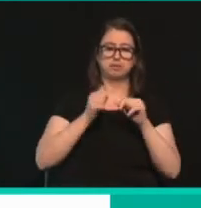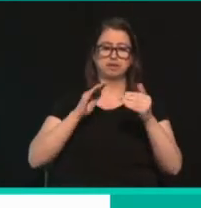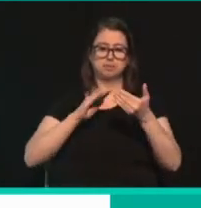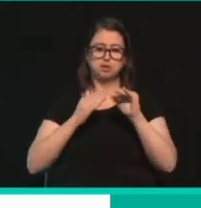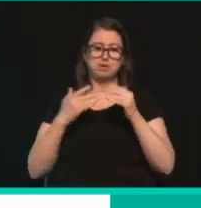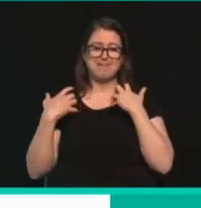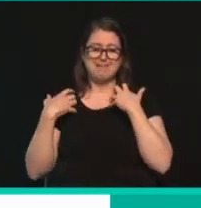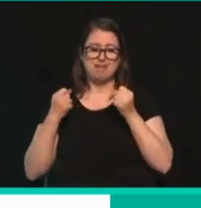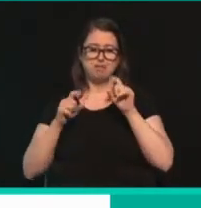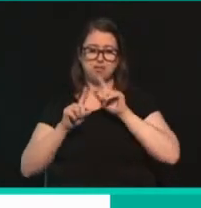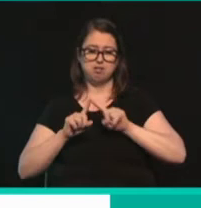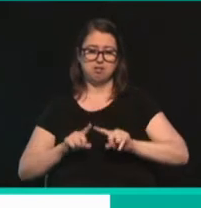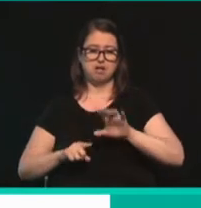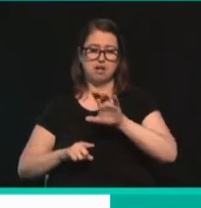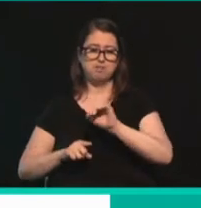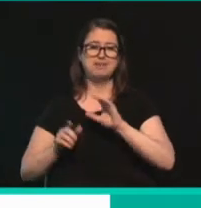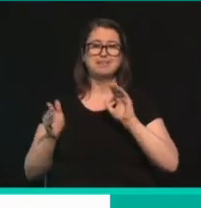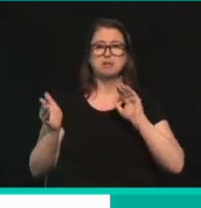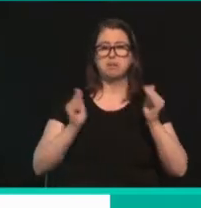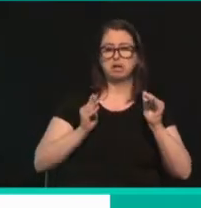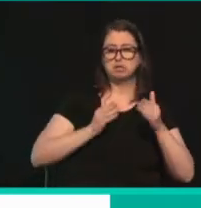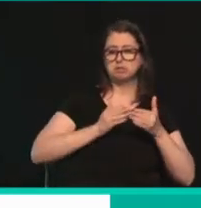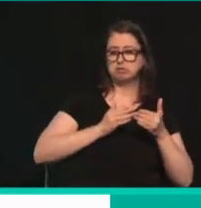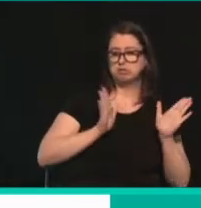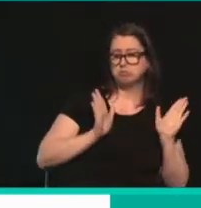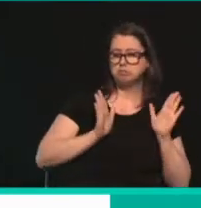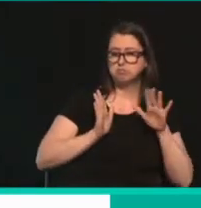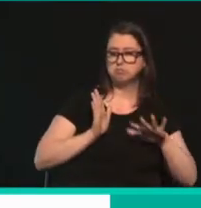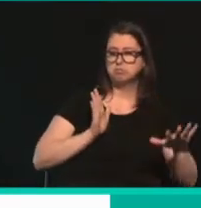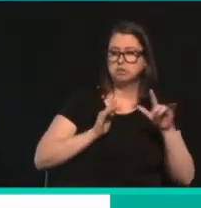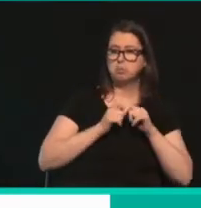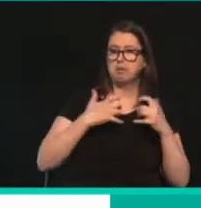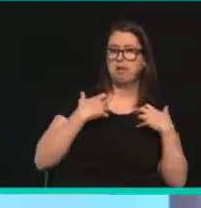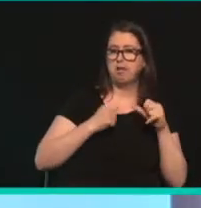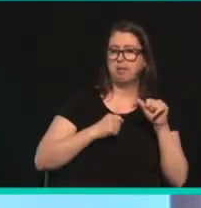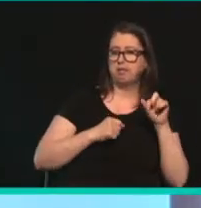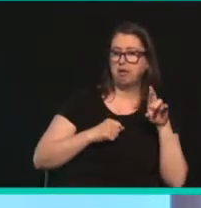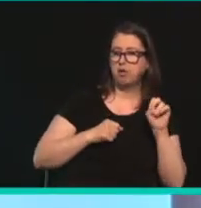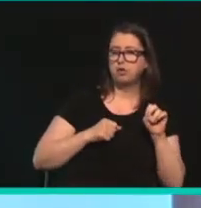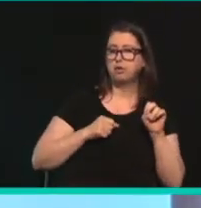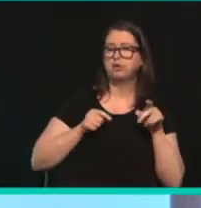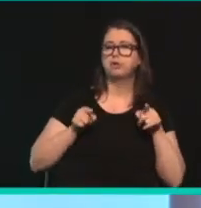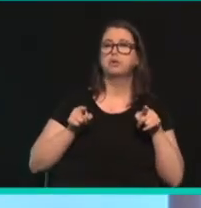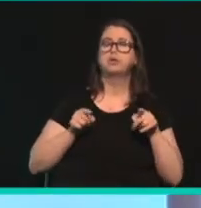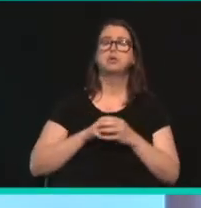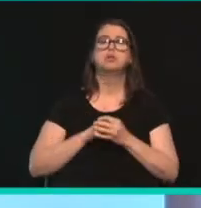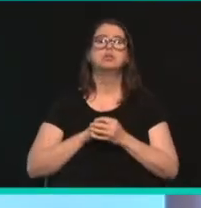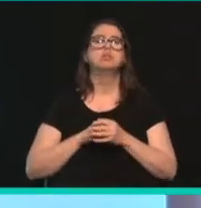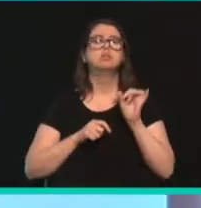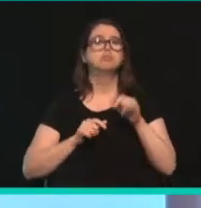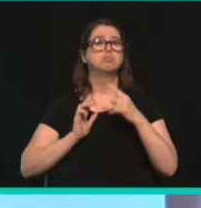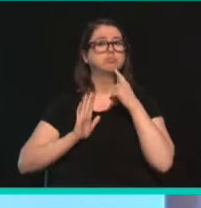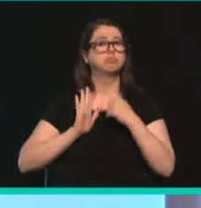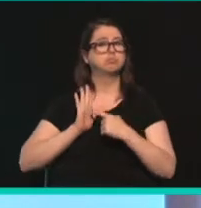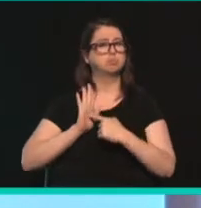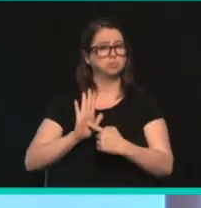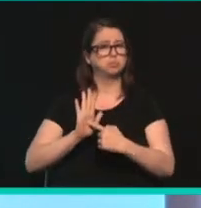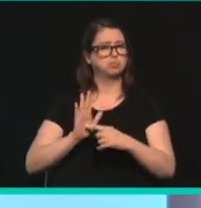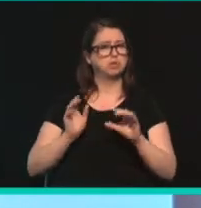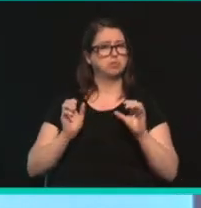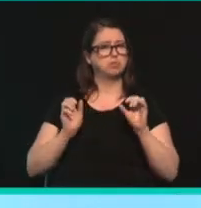health companies than general media reporting on healthcare. Well, this gives us an